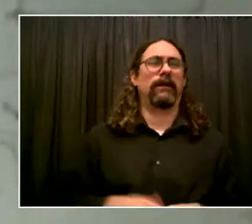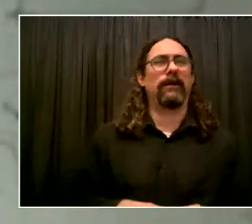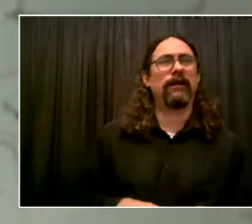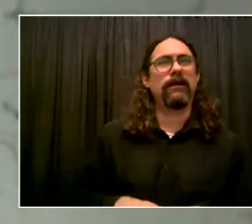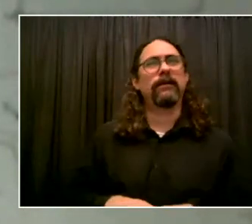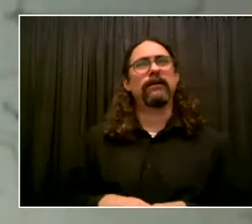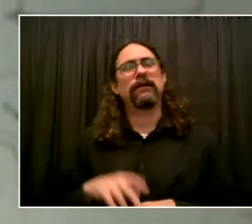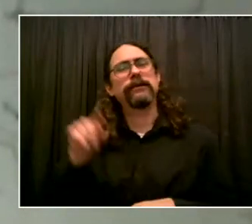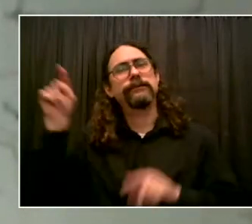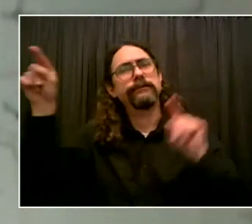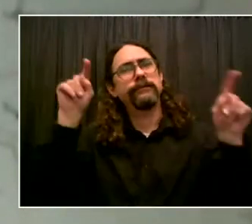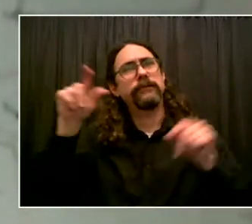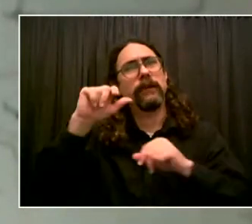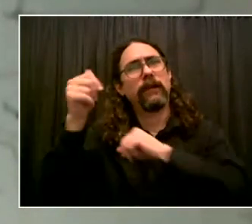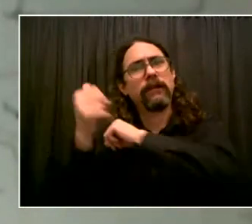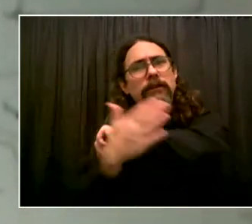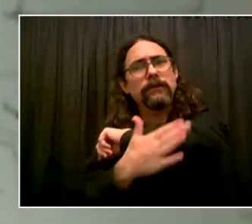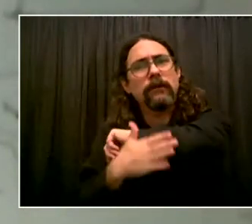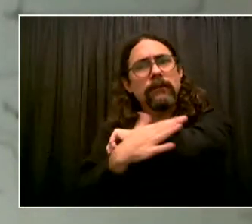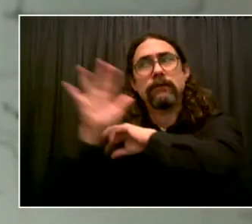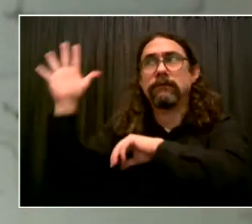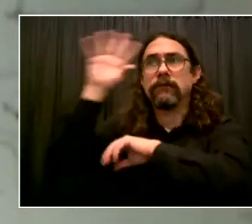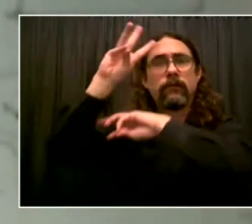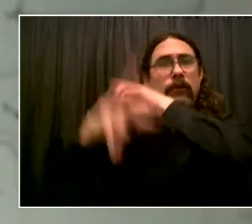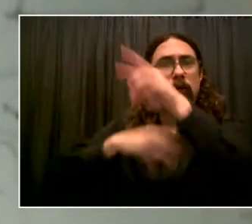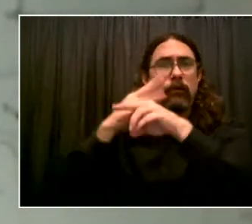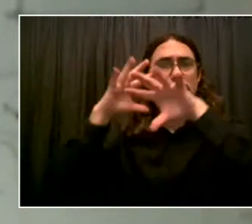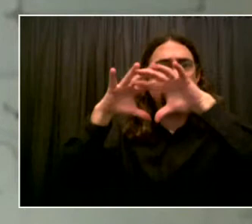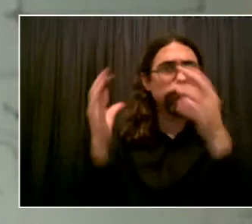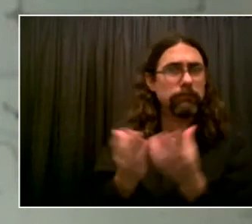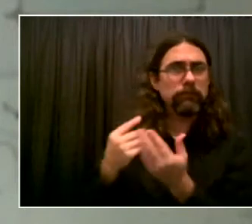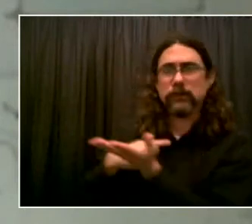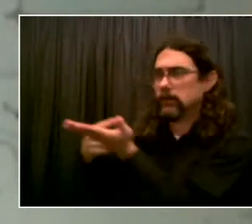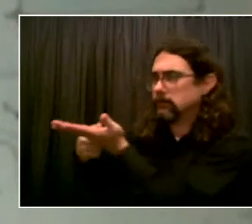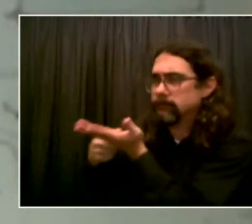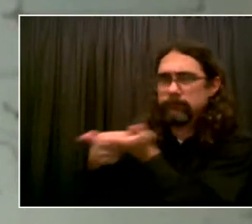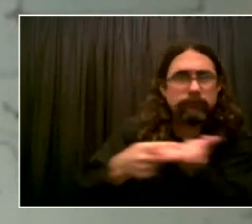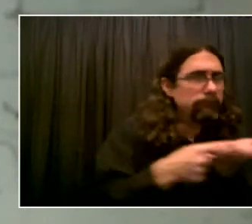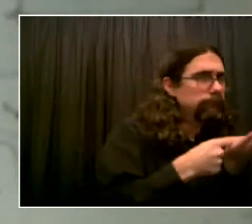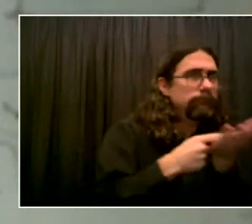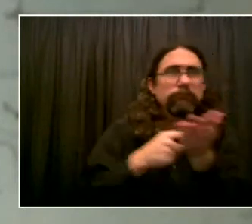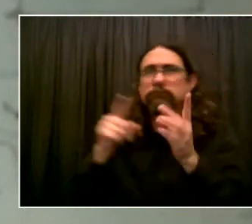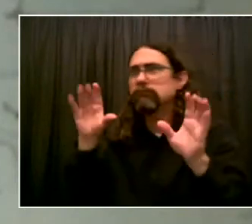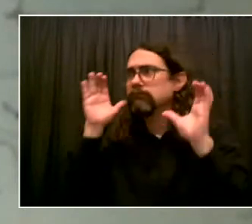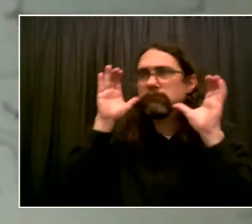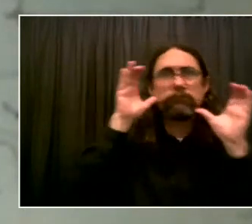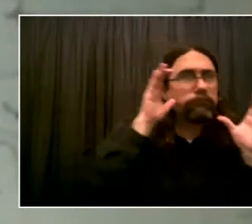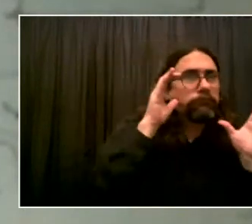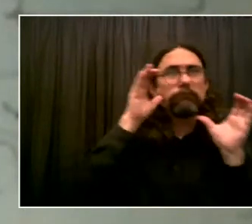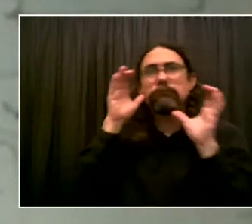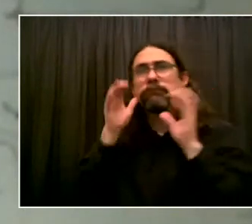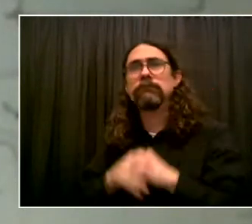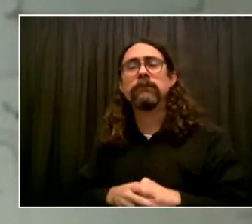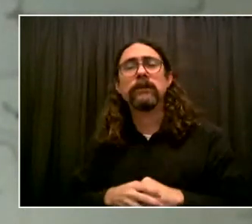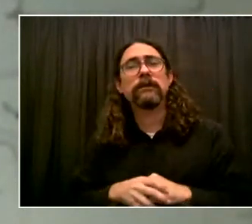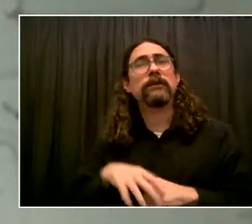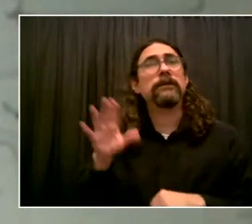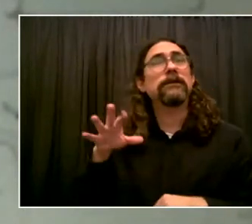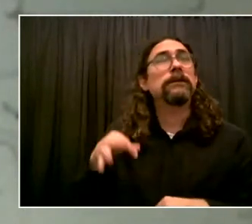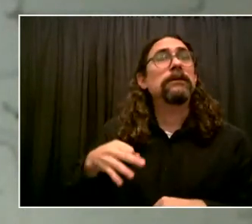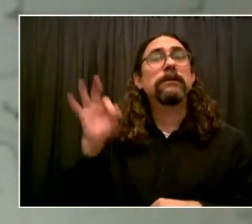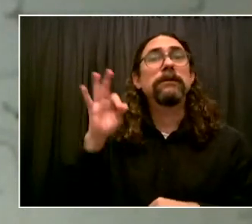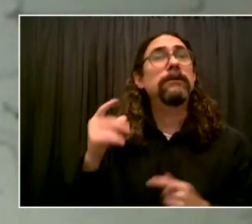the smartest big cities like here in New York with Mayor de Blasio are recognizing that the key to their vibrancy is